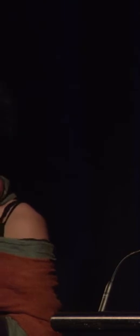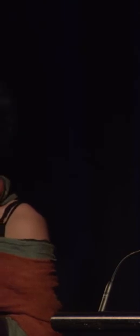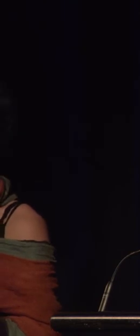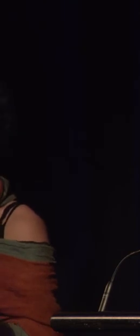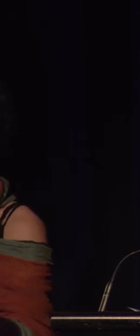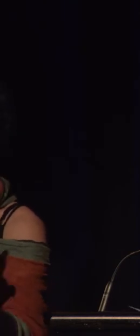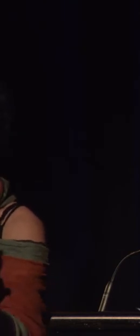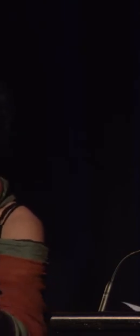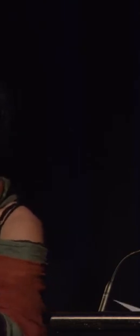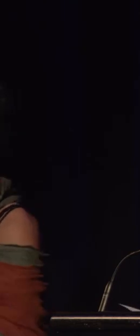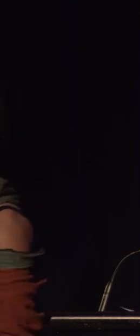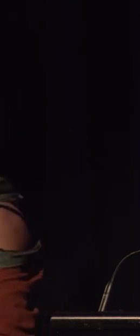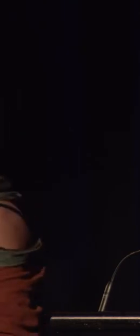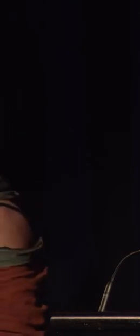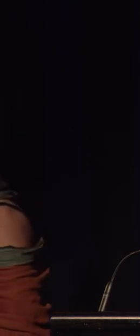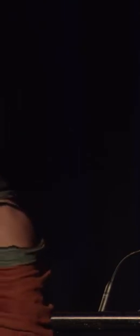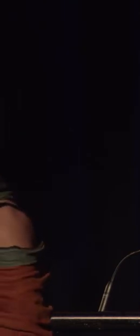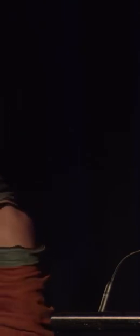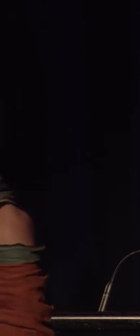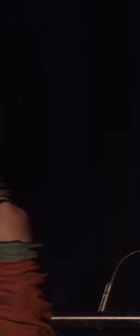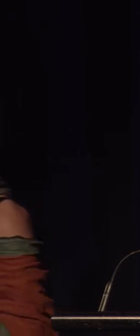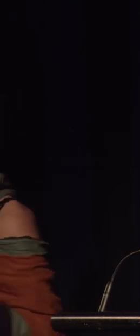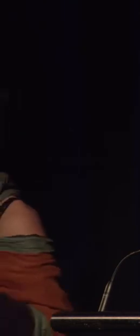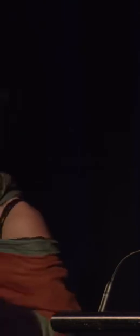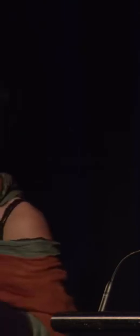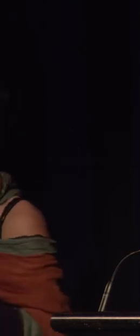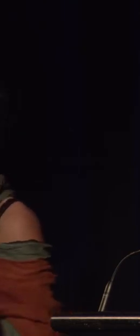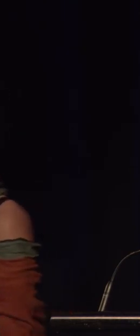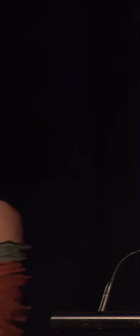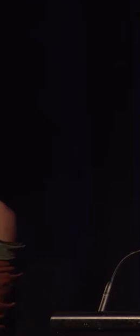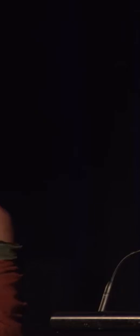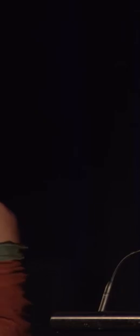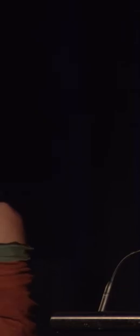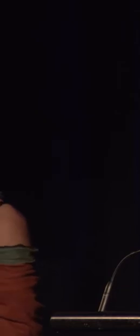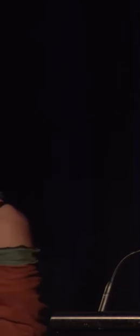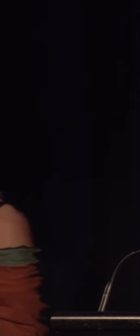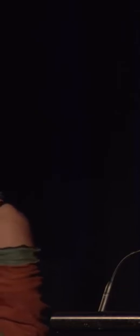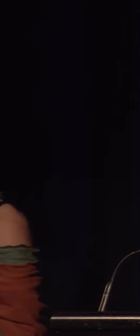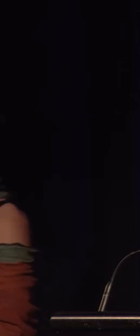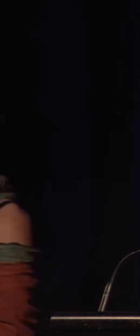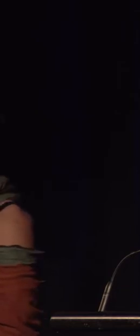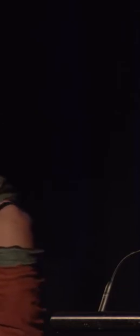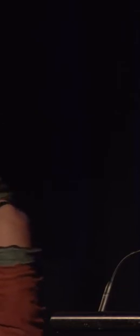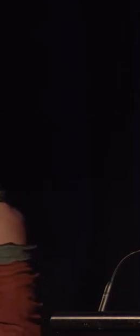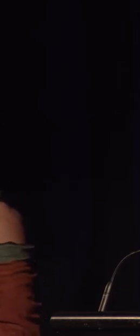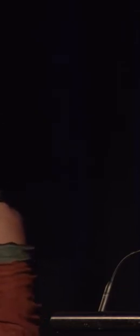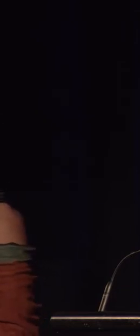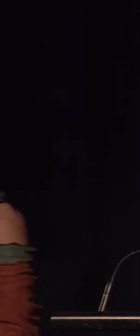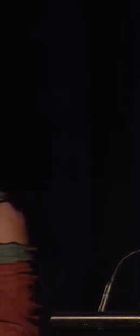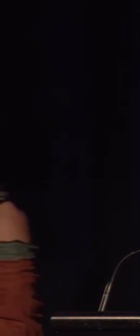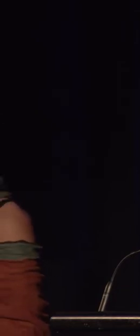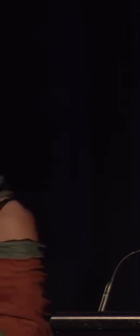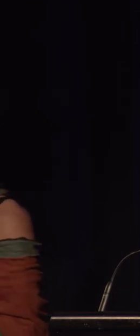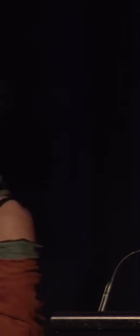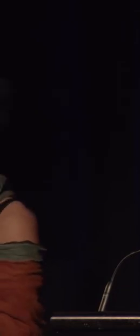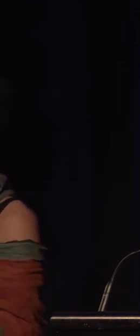the candidates that we've got here, we're going to introduce them to you now, and I want you to give them a warm welcome